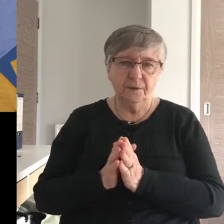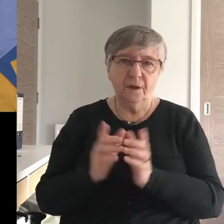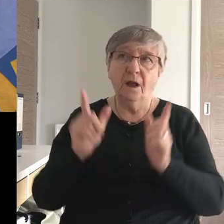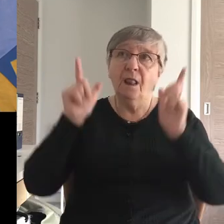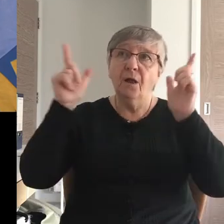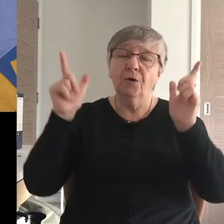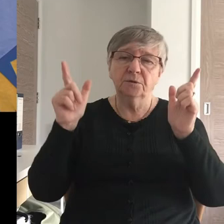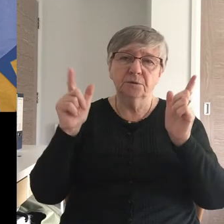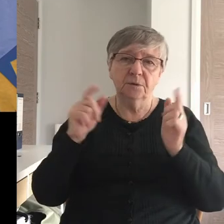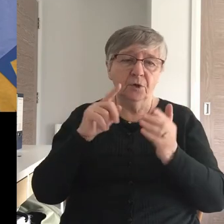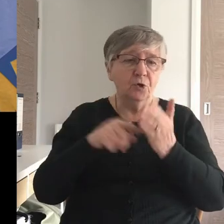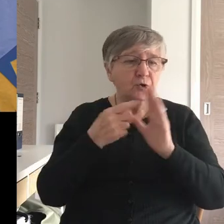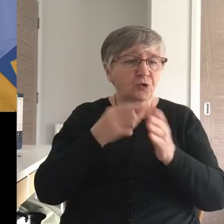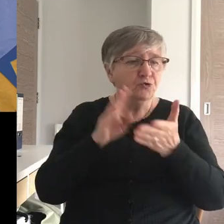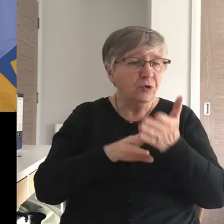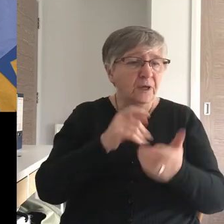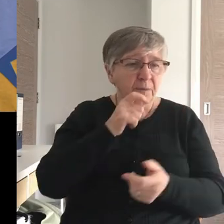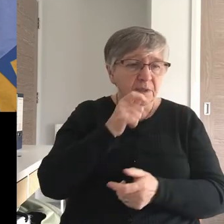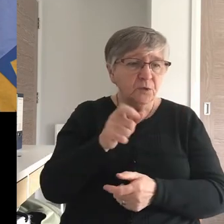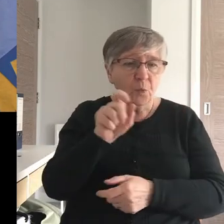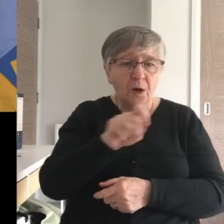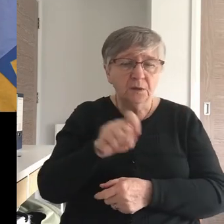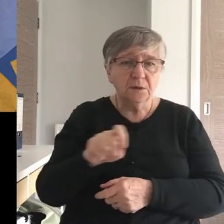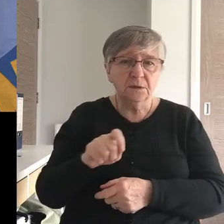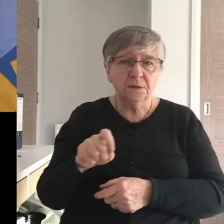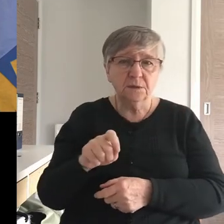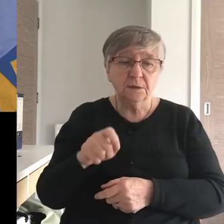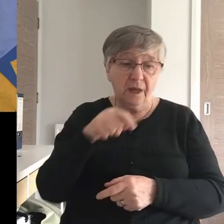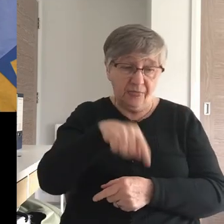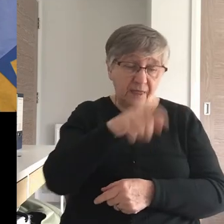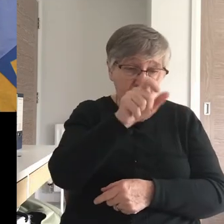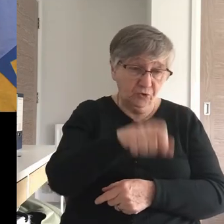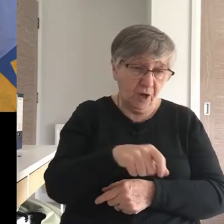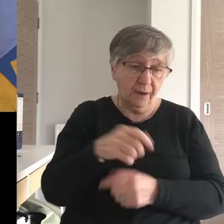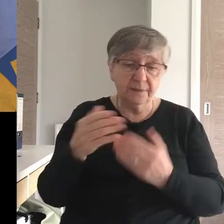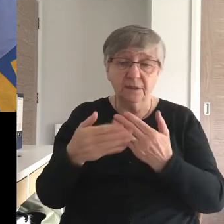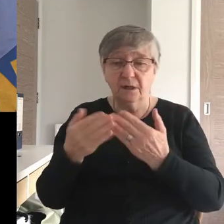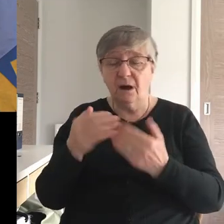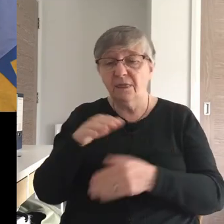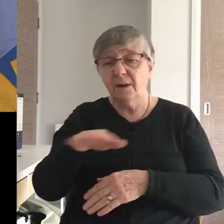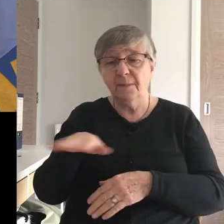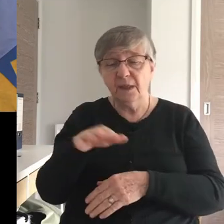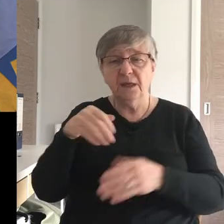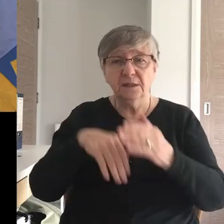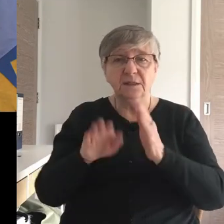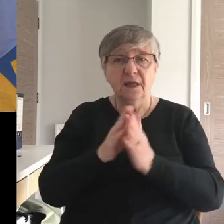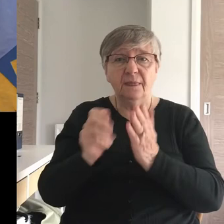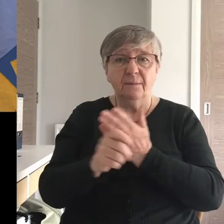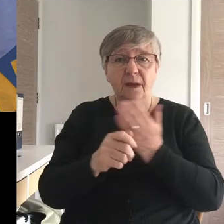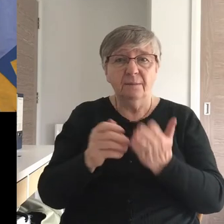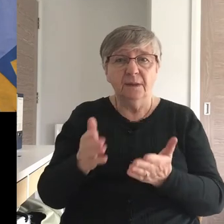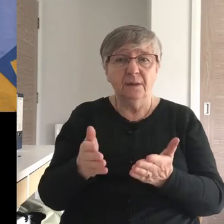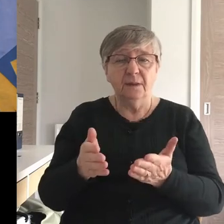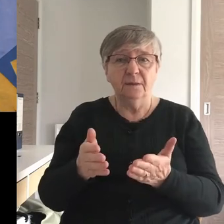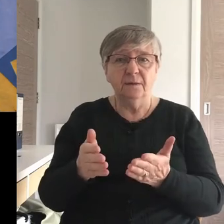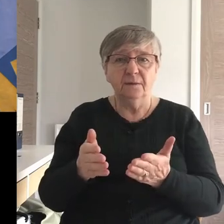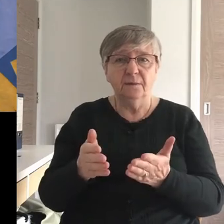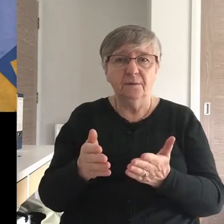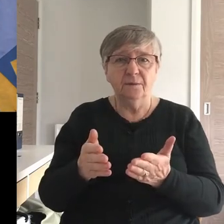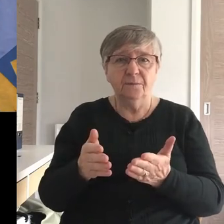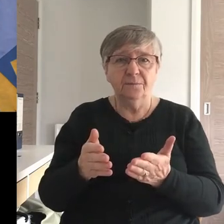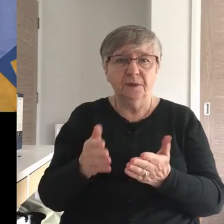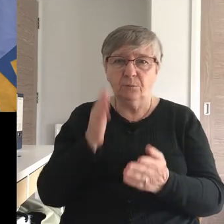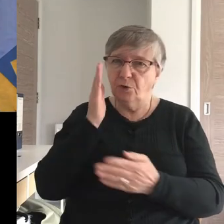Lord, James's words, not just in this chapter, but in many places of the short letter,